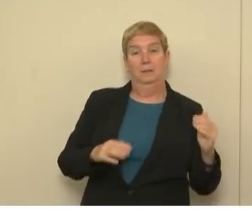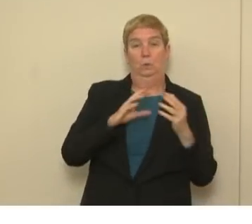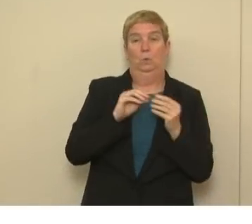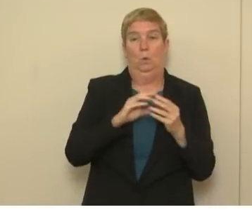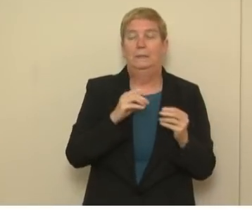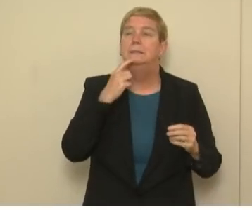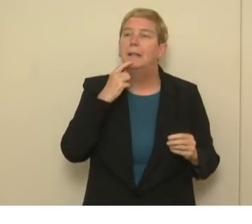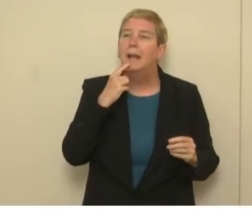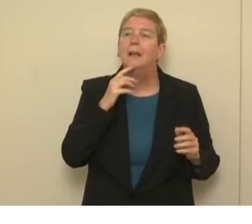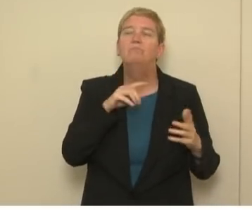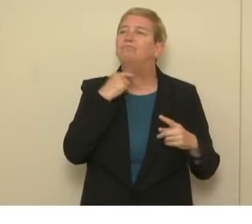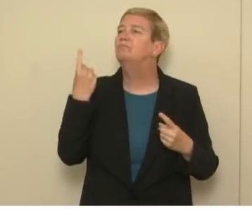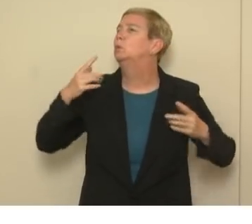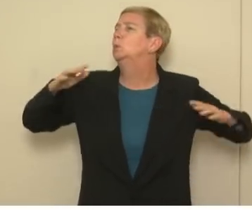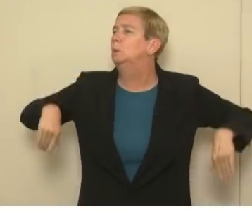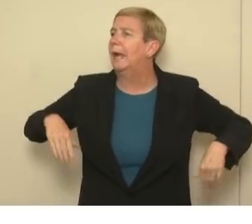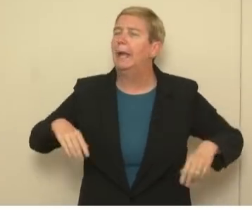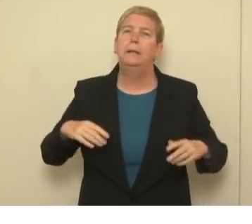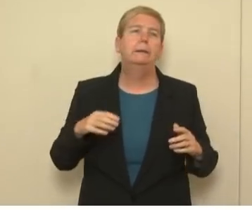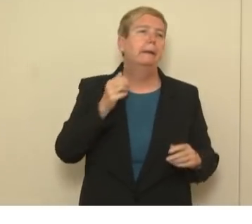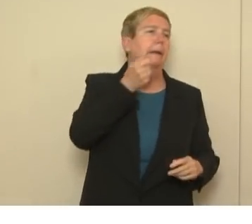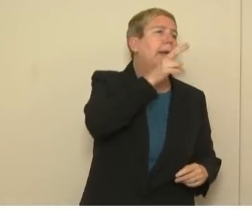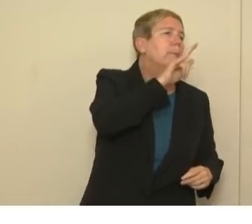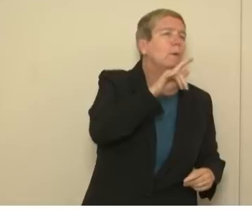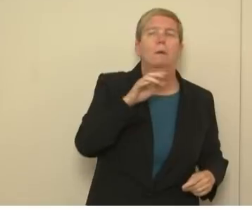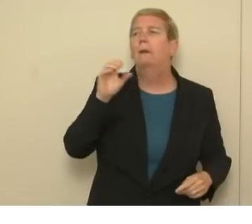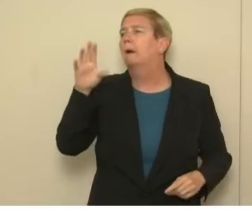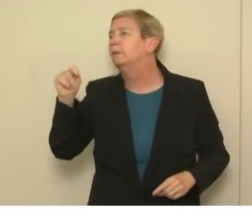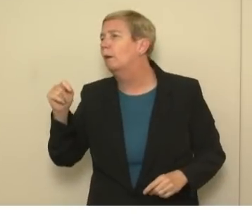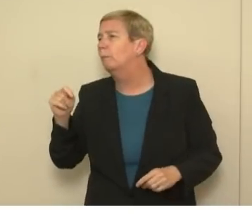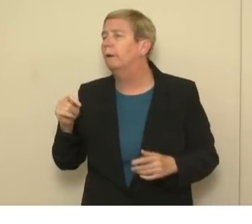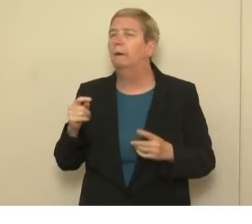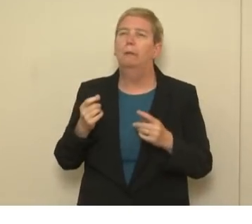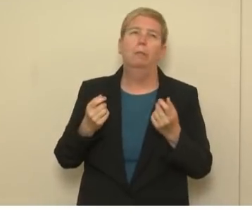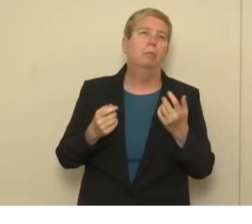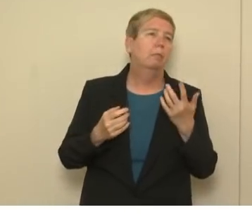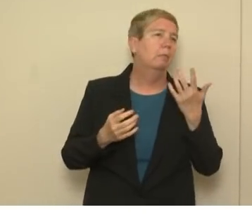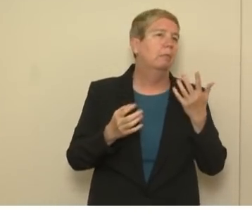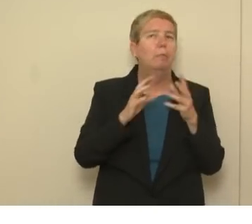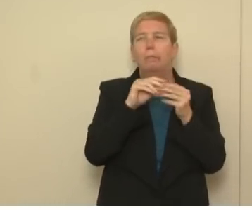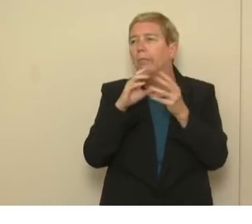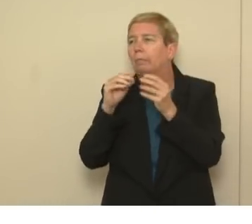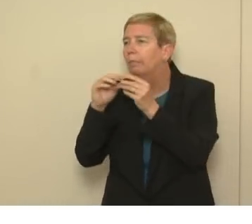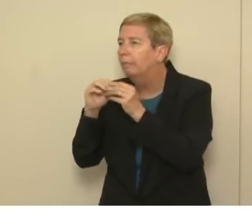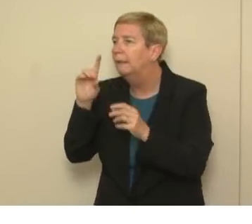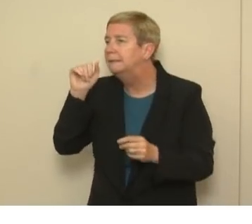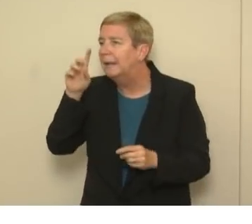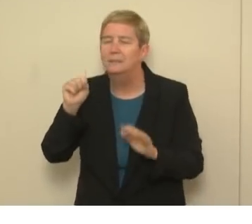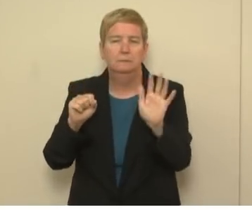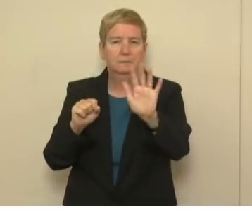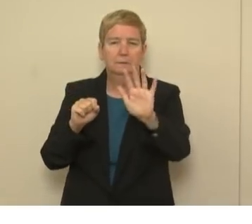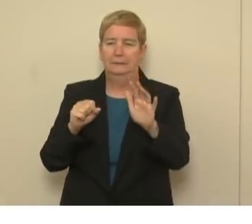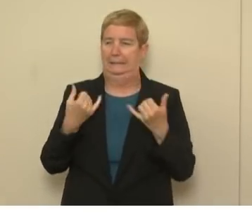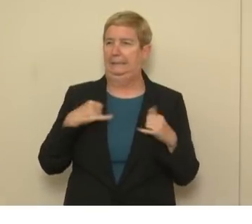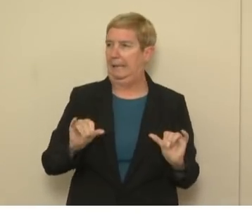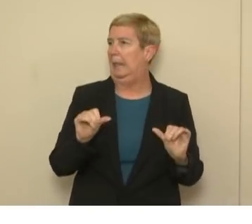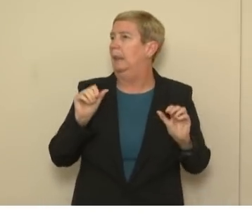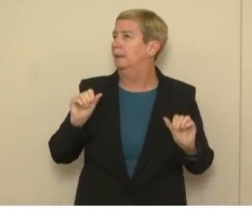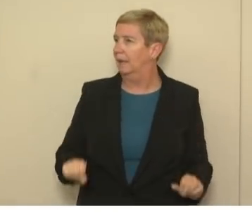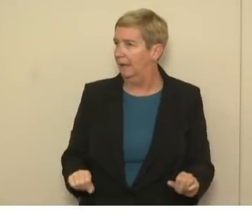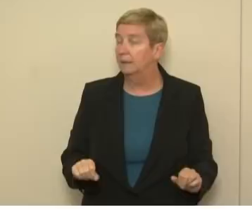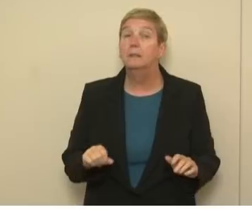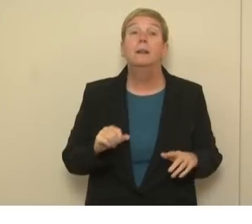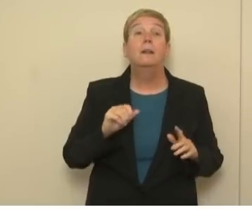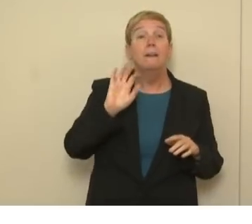things about when, was it in April, was it in October, and so your time is not passed. The federal government